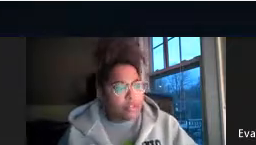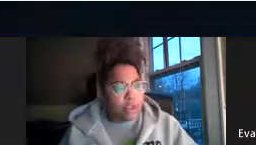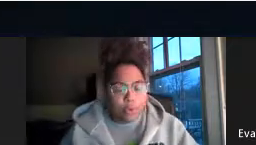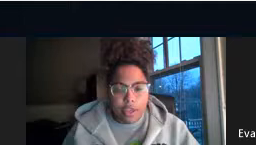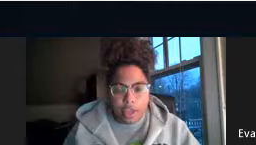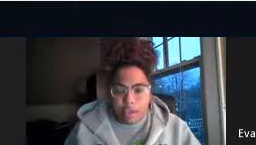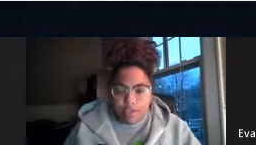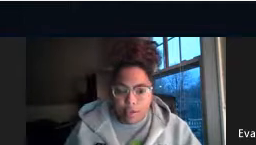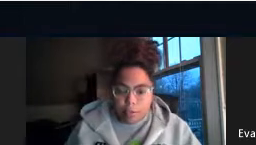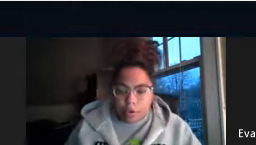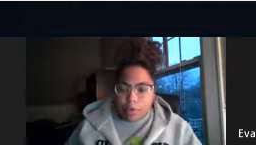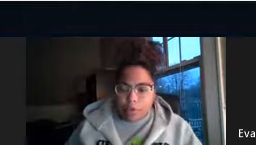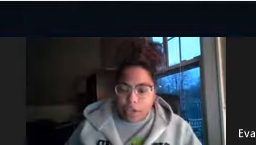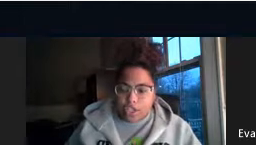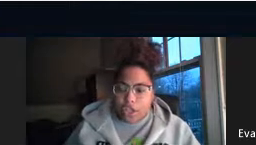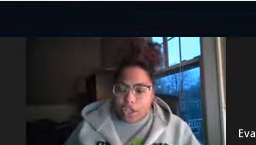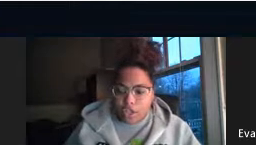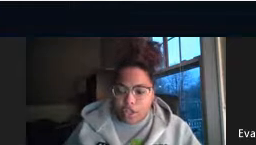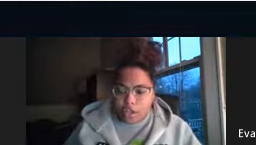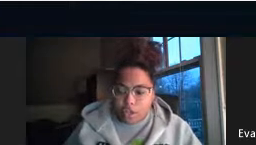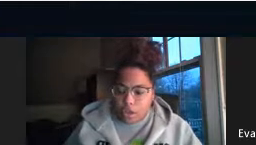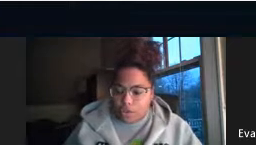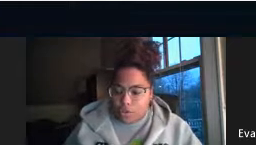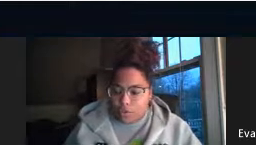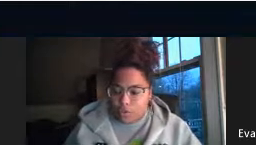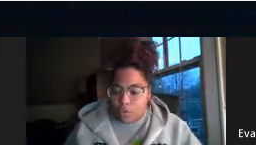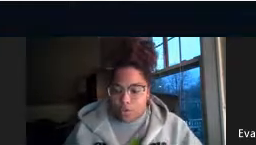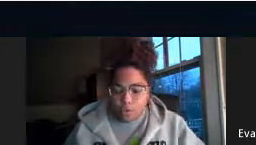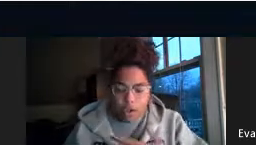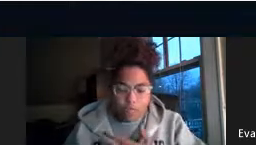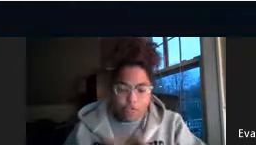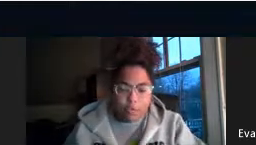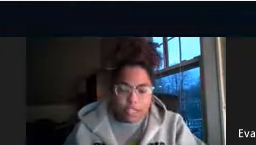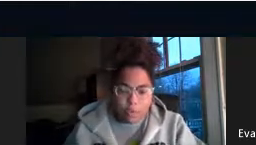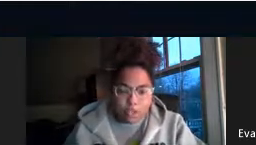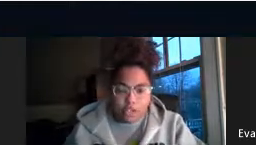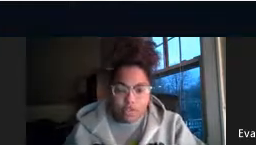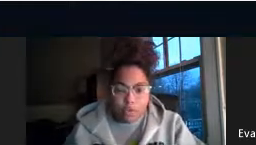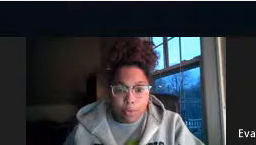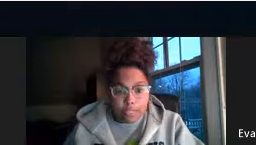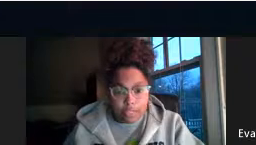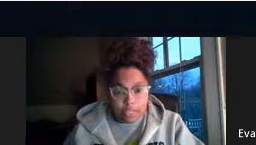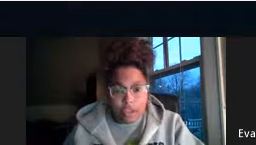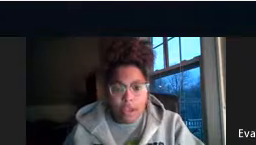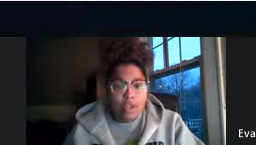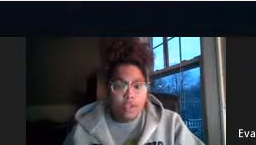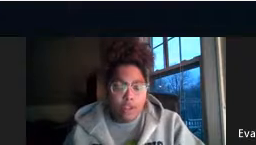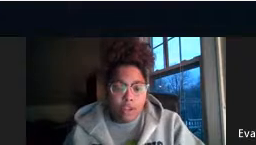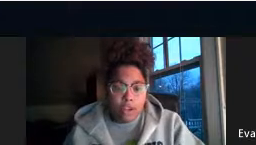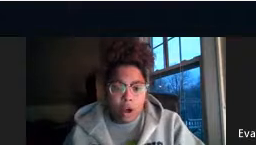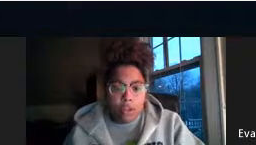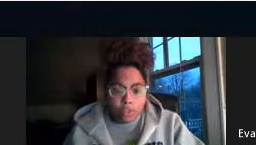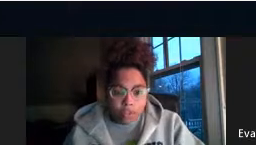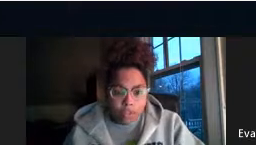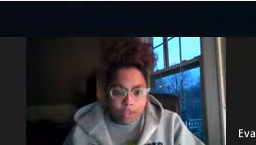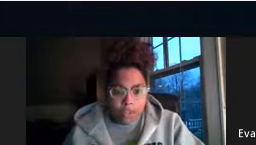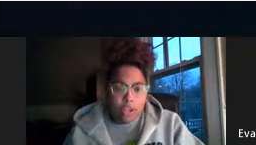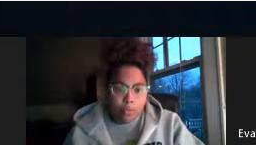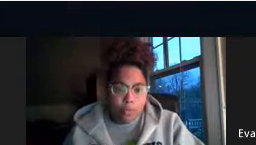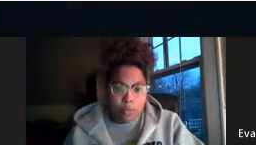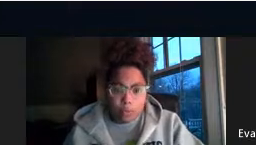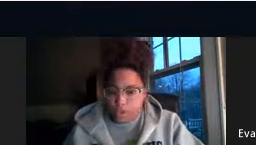And we also learned that we have some more education to do from a city perspective for residents, so that they know all of